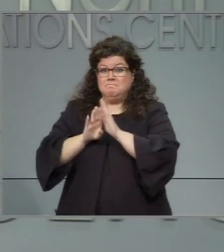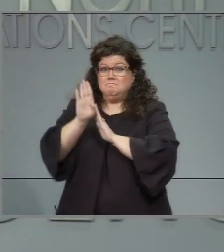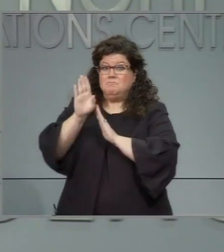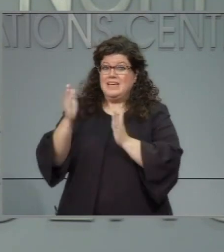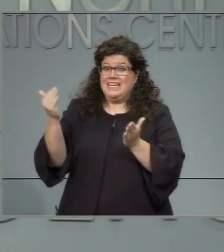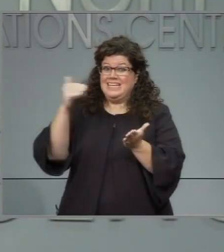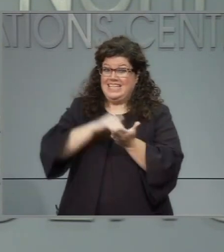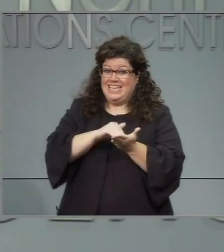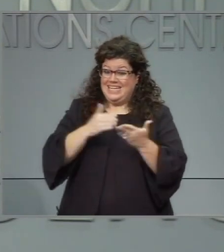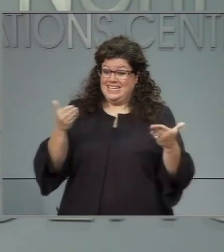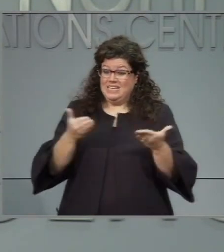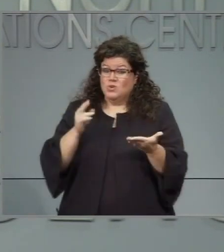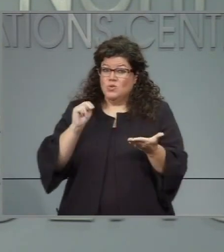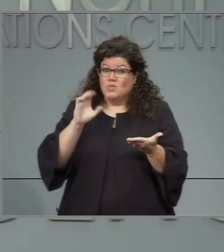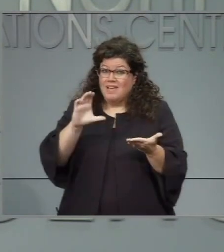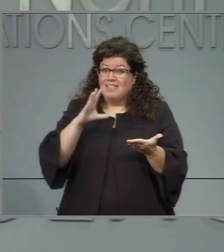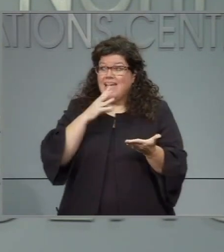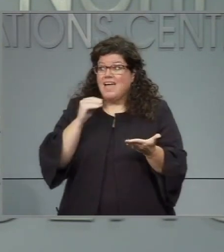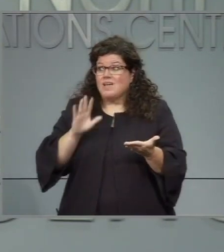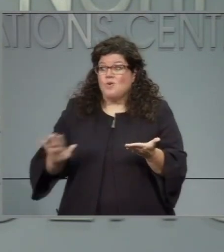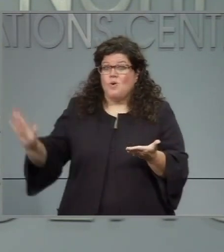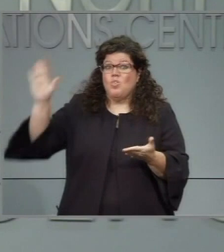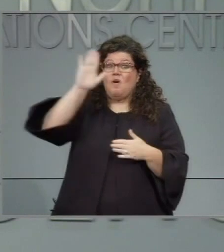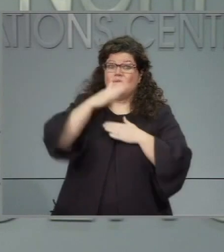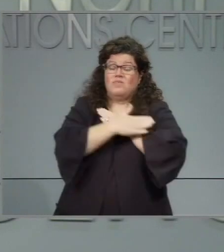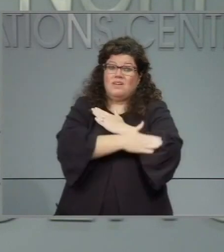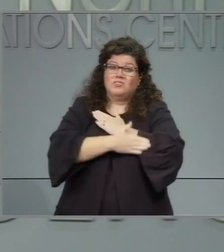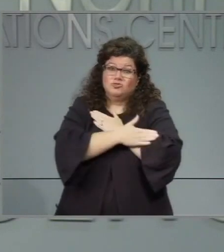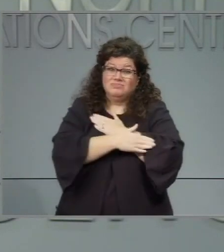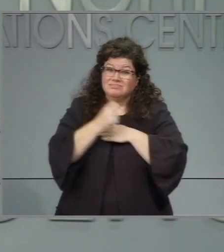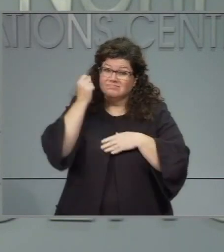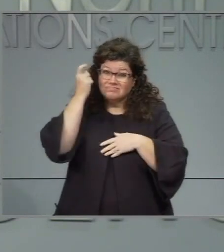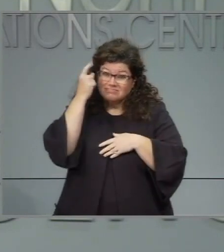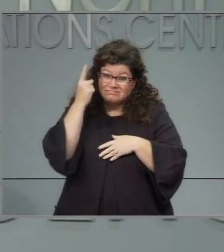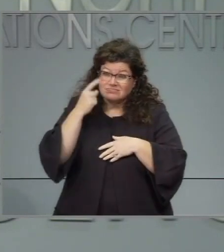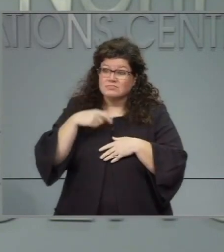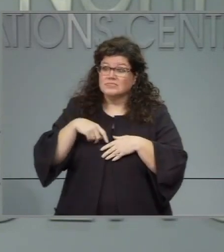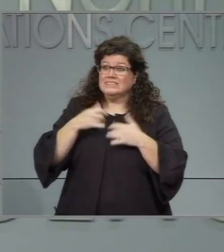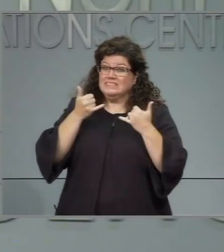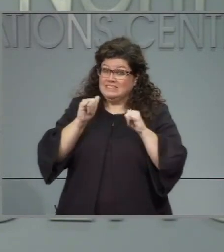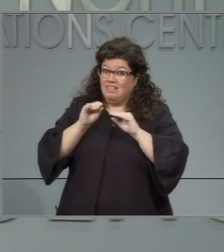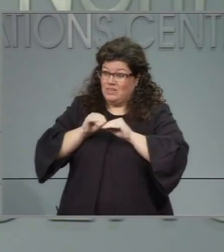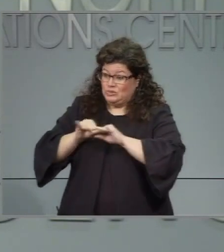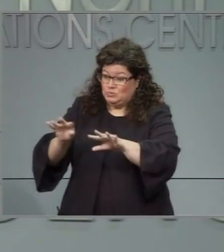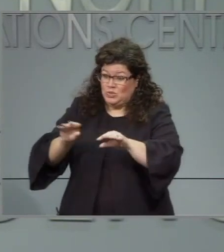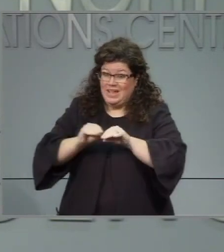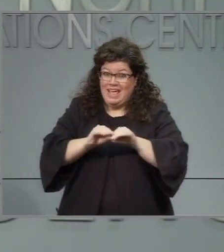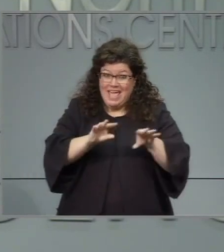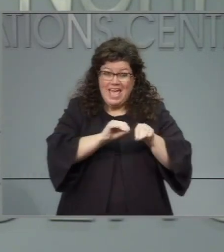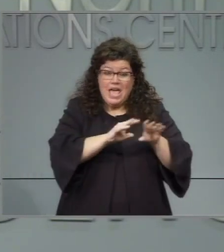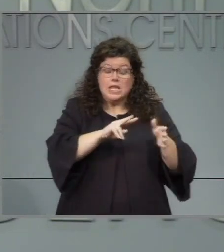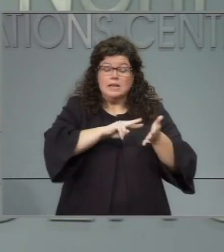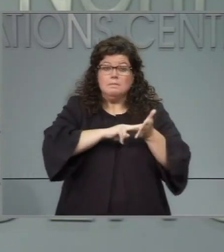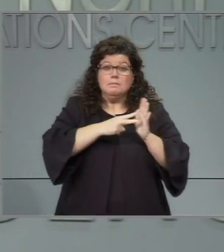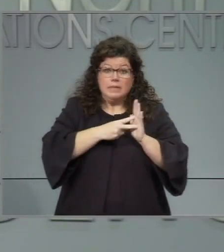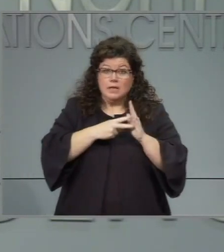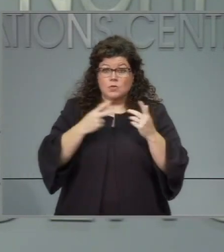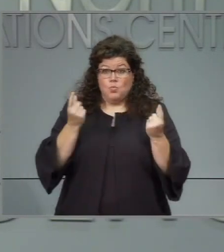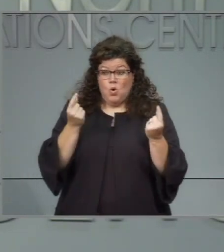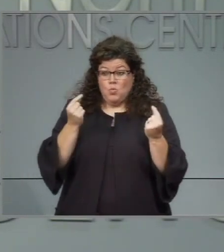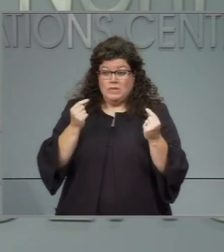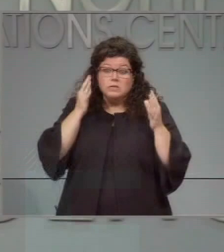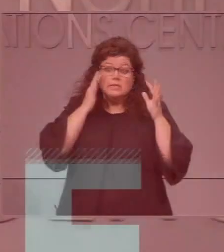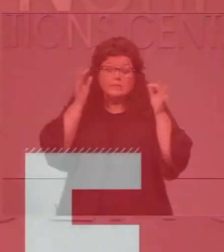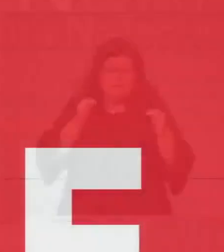the country. The virus continues to spread, so we must take the next steps methodically and